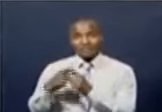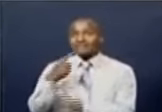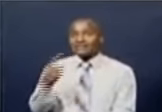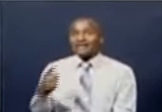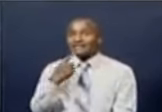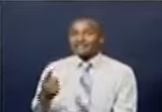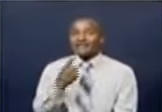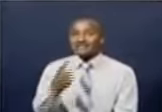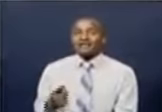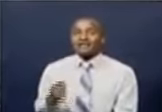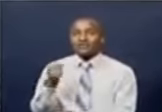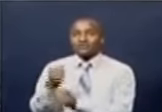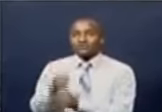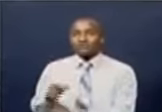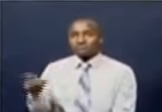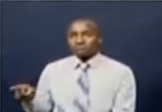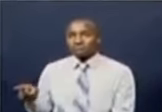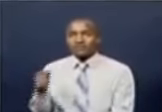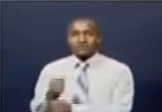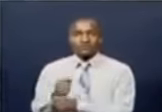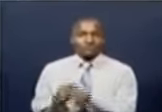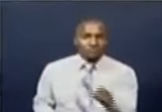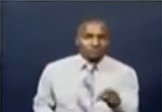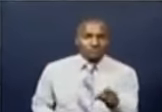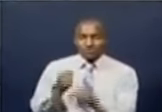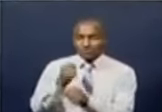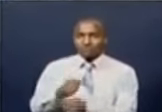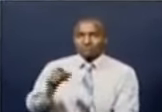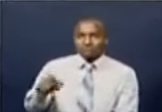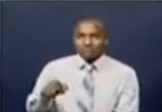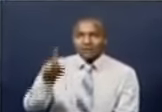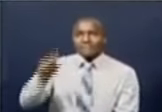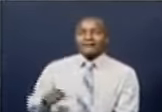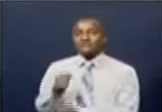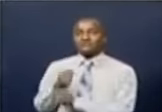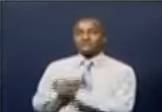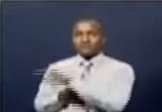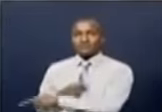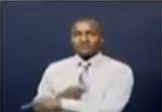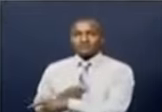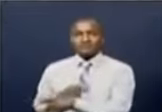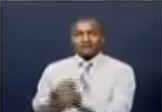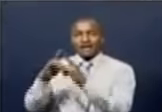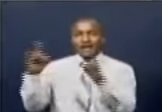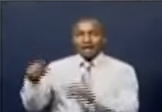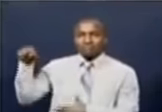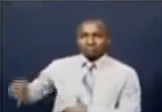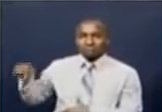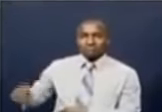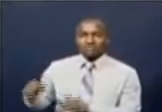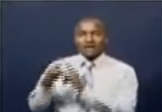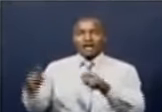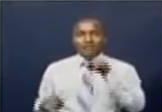do. Take the From team NOC. To that venue. Yeah, this is NOC. The team has to, we have to do it in this venue, and the camp has to be into this